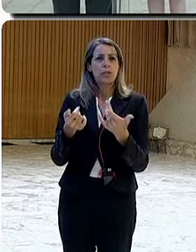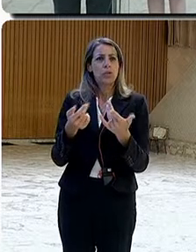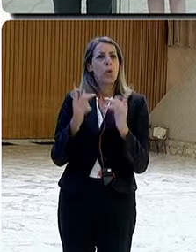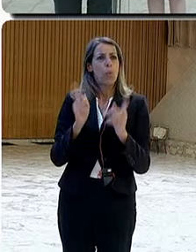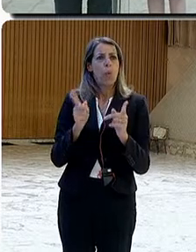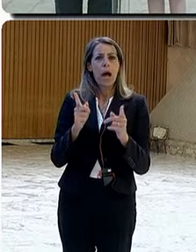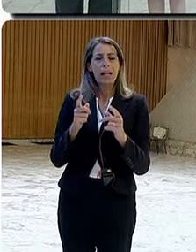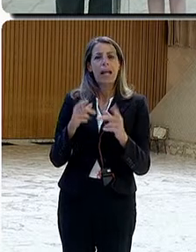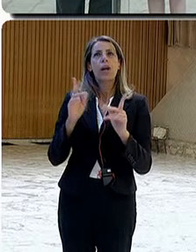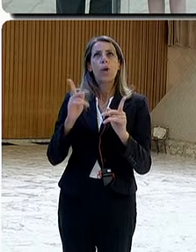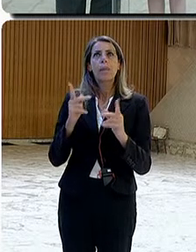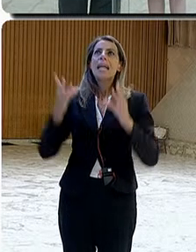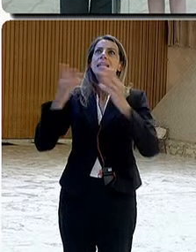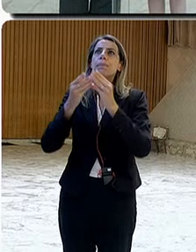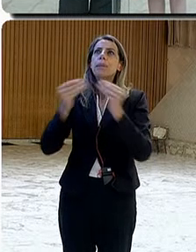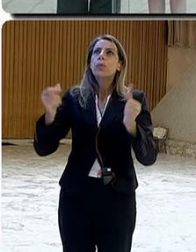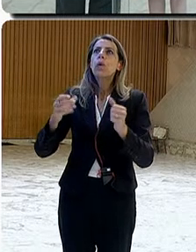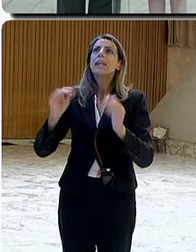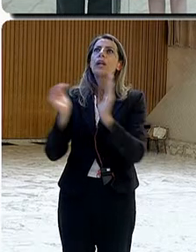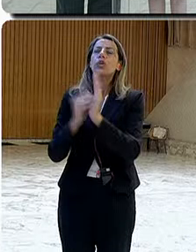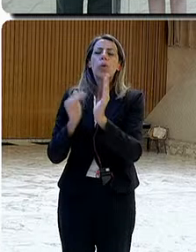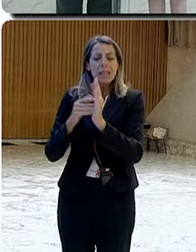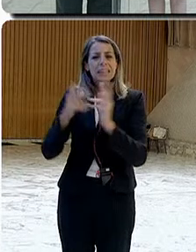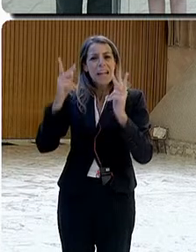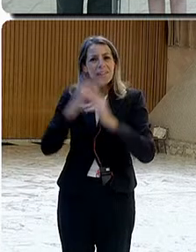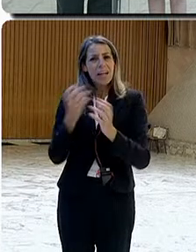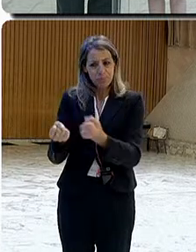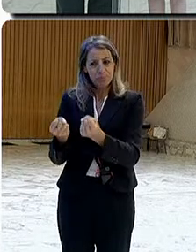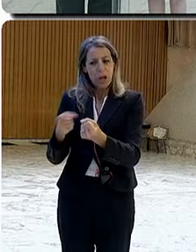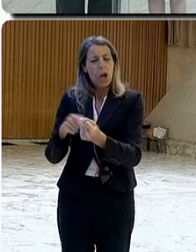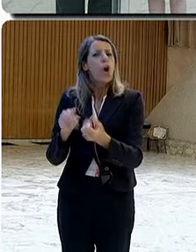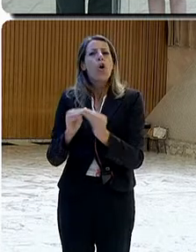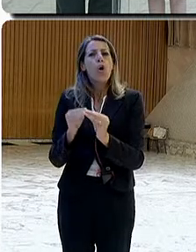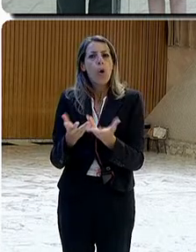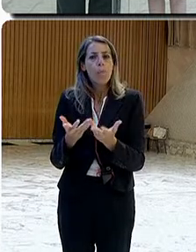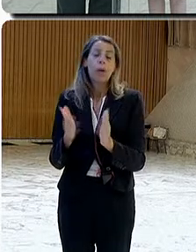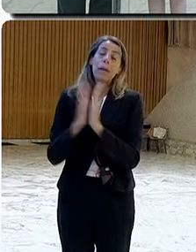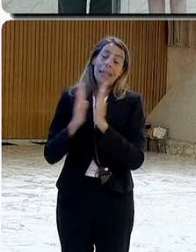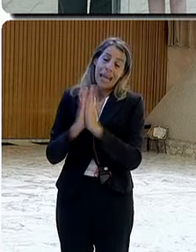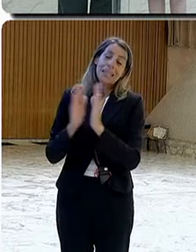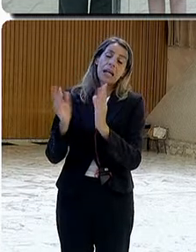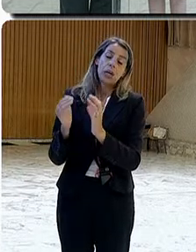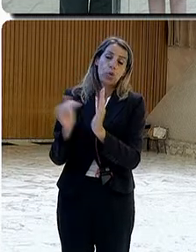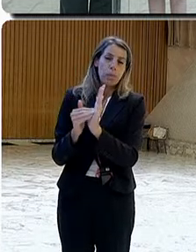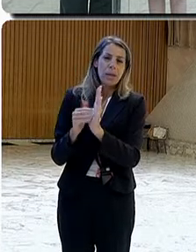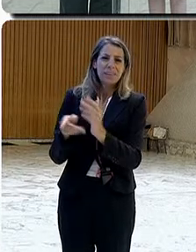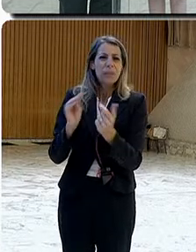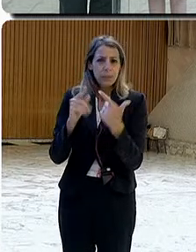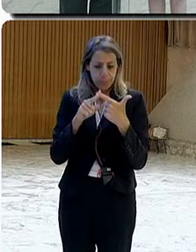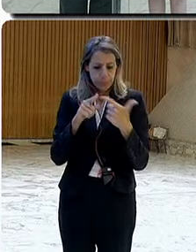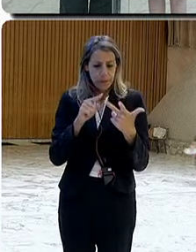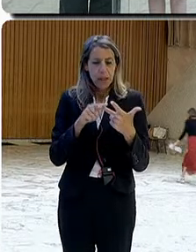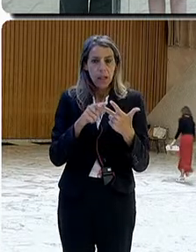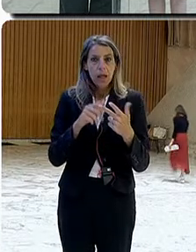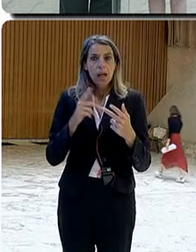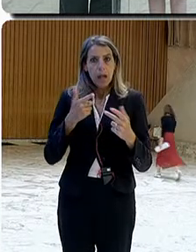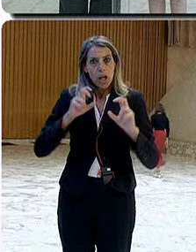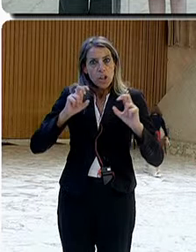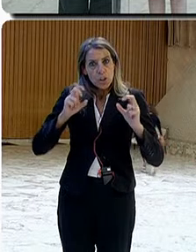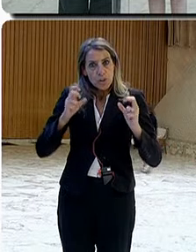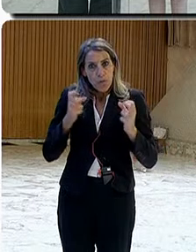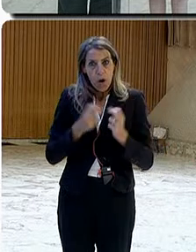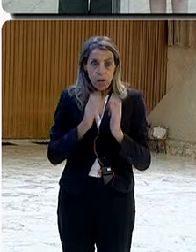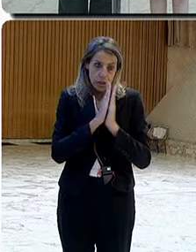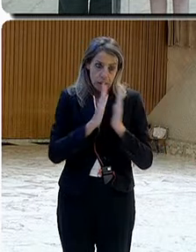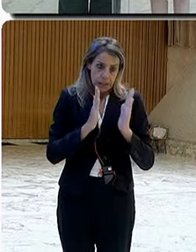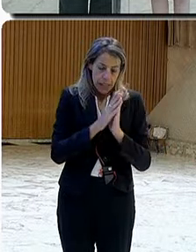in practice? Third, because so many of the church's ministry efforts are spent chasing after sheep that should never have been lost in the